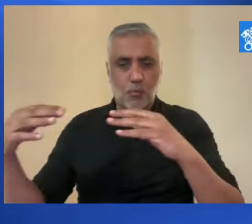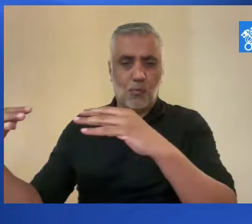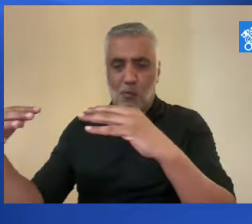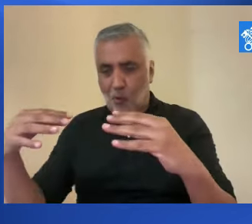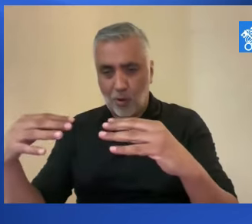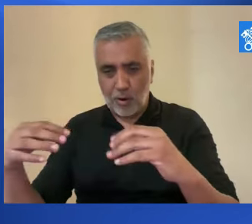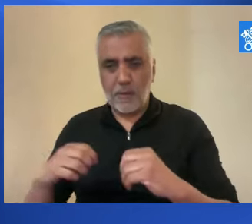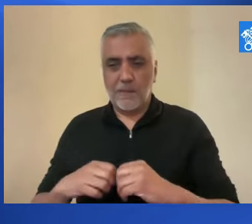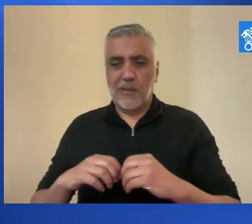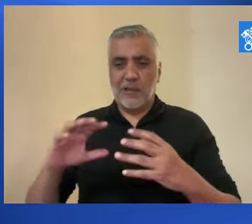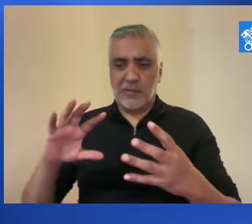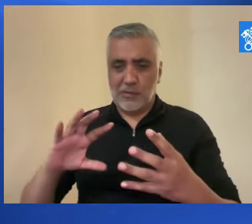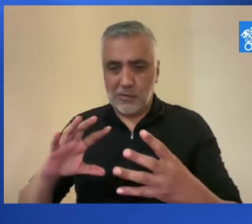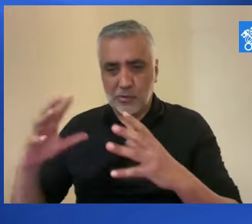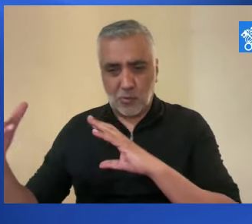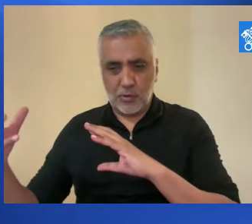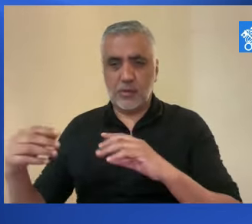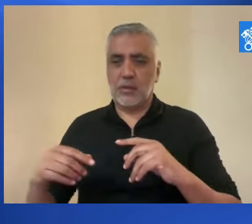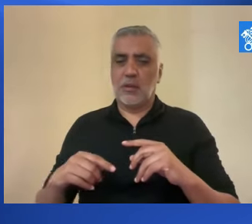there is division.